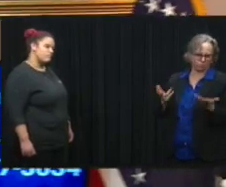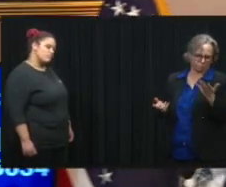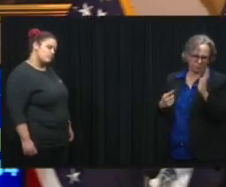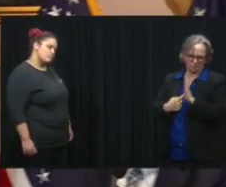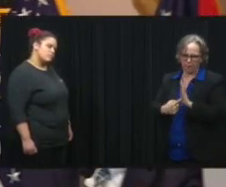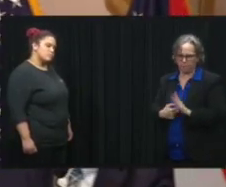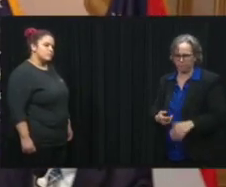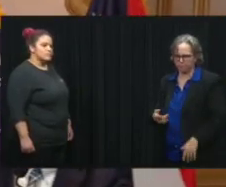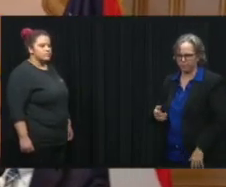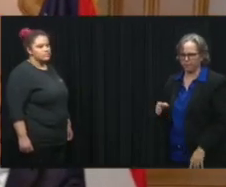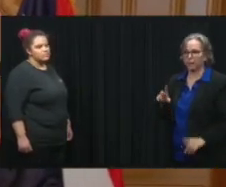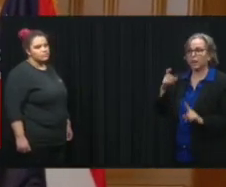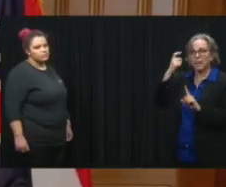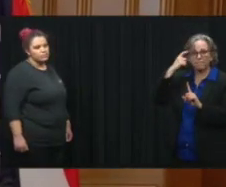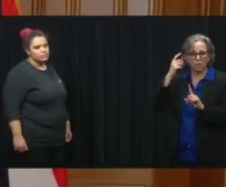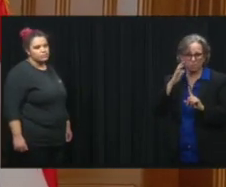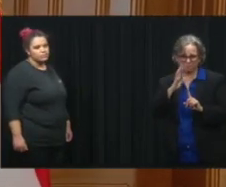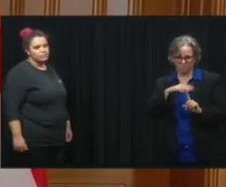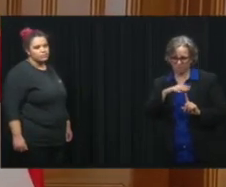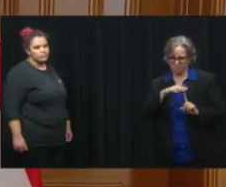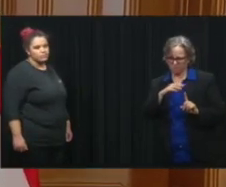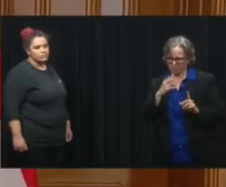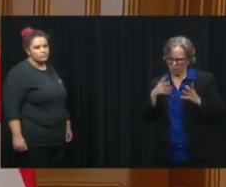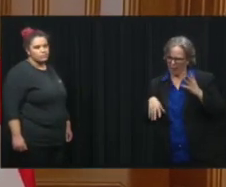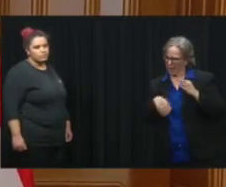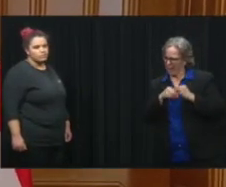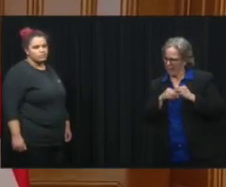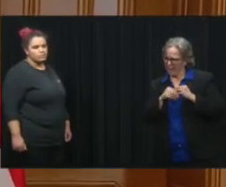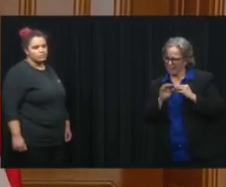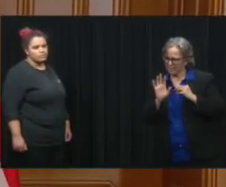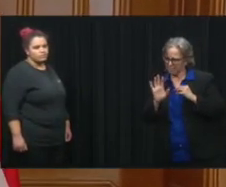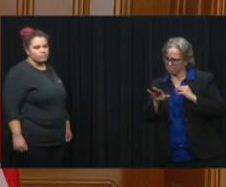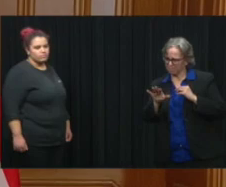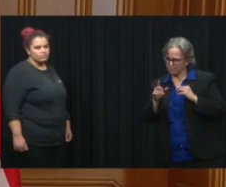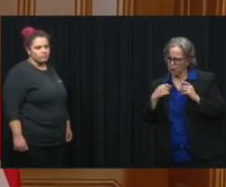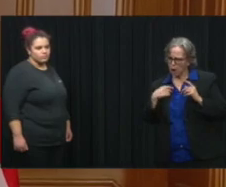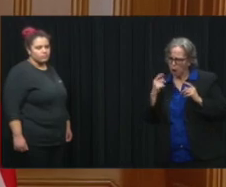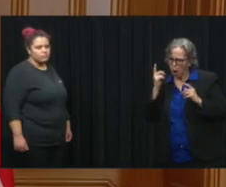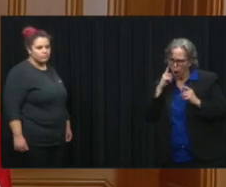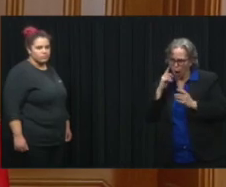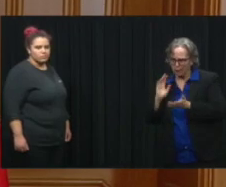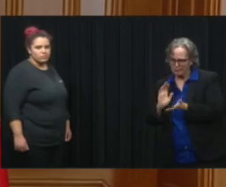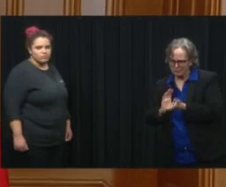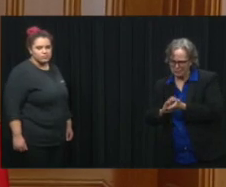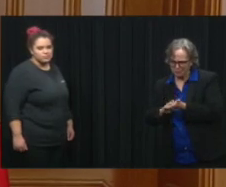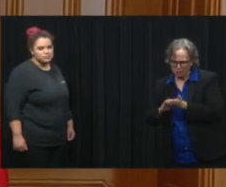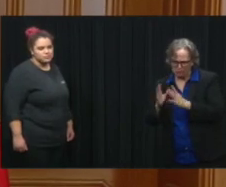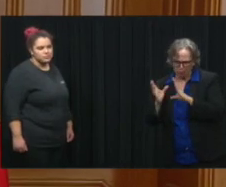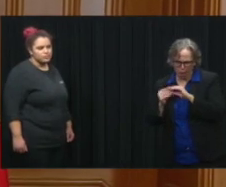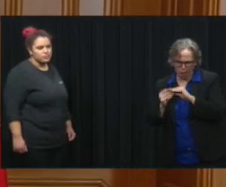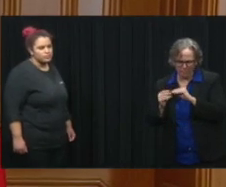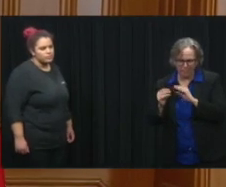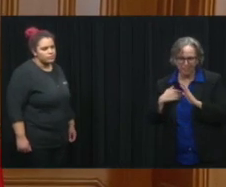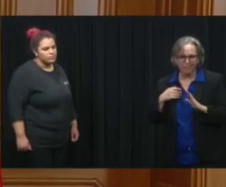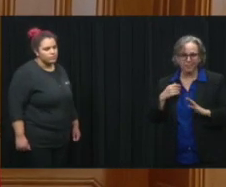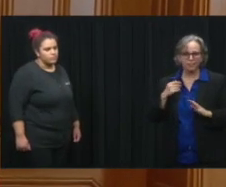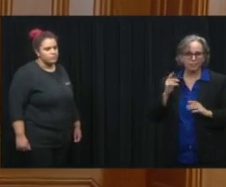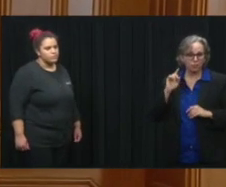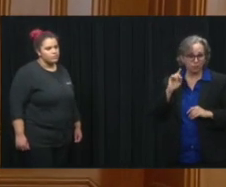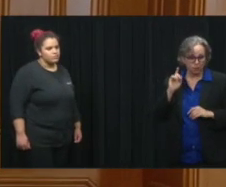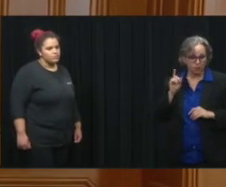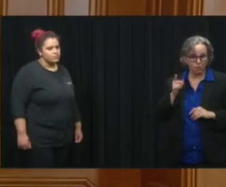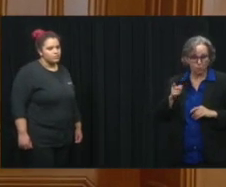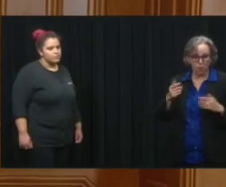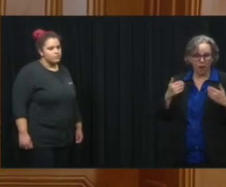if I understand what the doctor has been telling me, you do have people who don't show